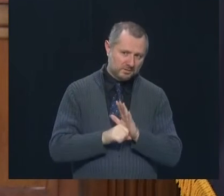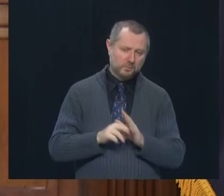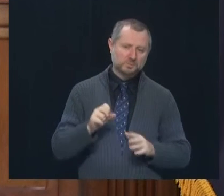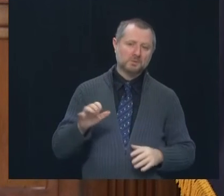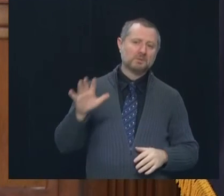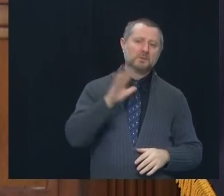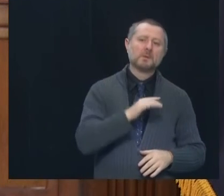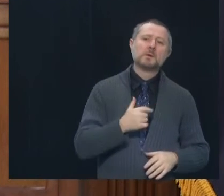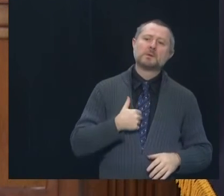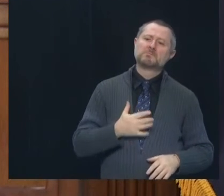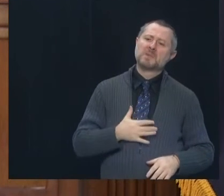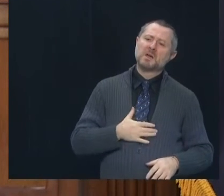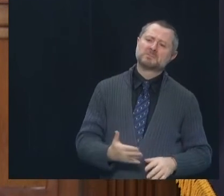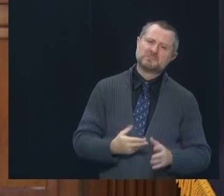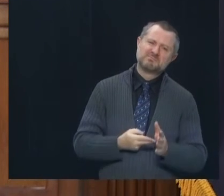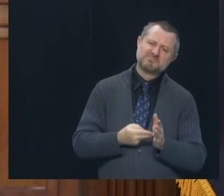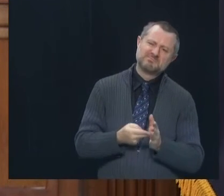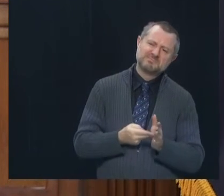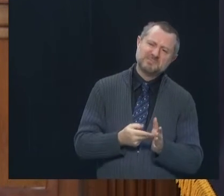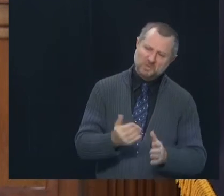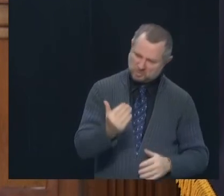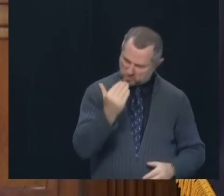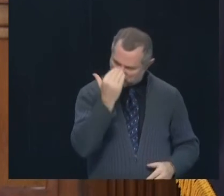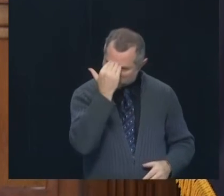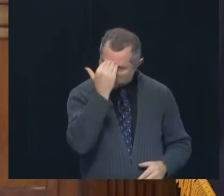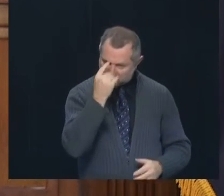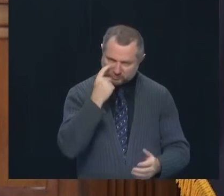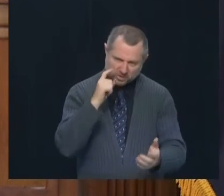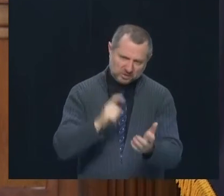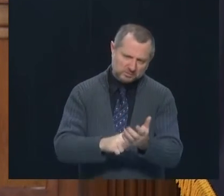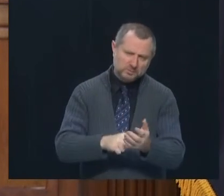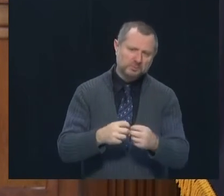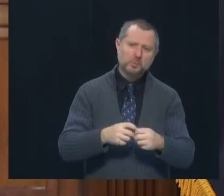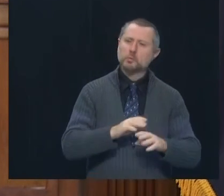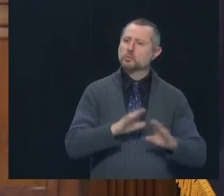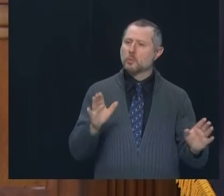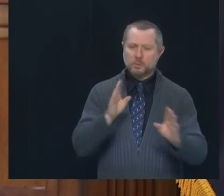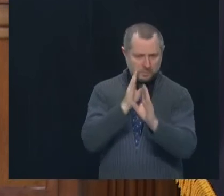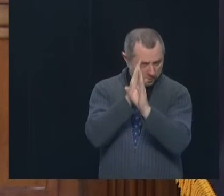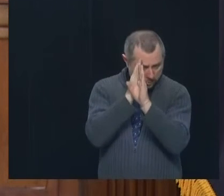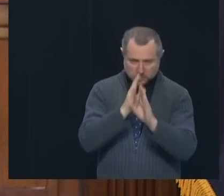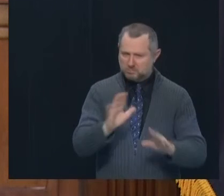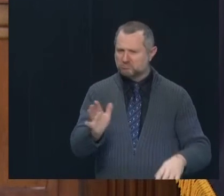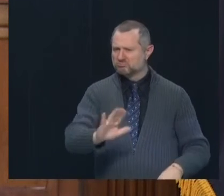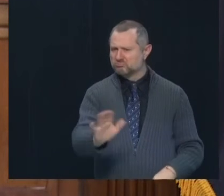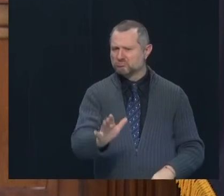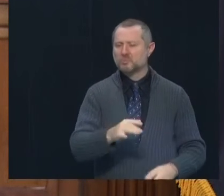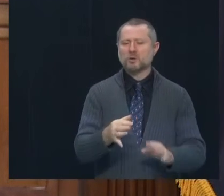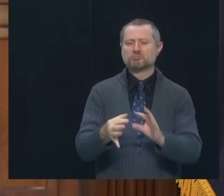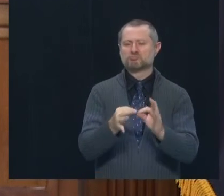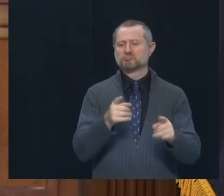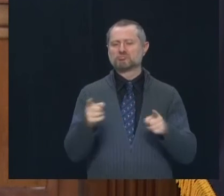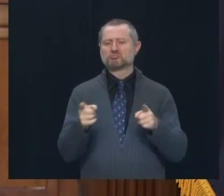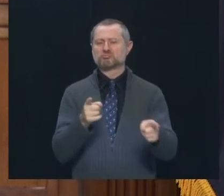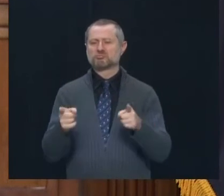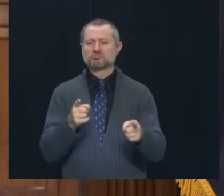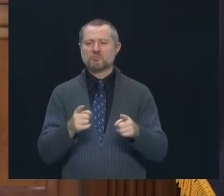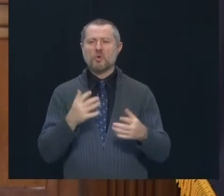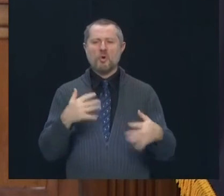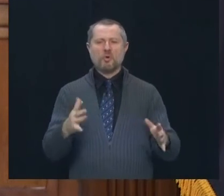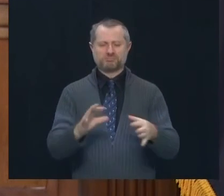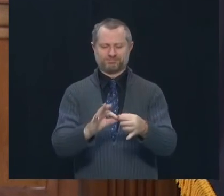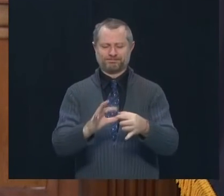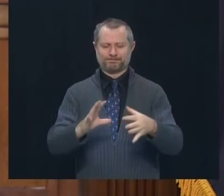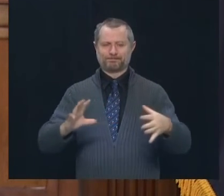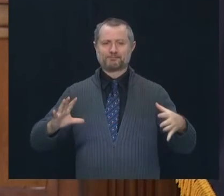Let's acknowledge the problem. Let's not skirt around it. The relationship is broken. The